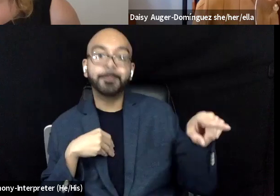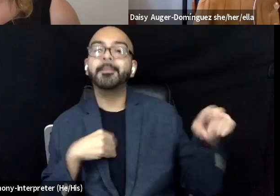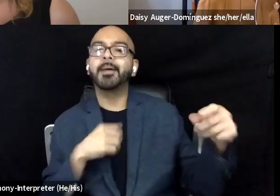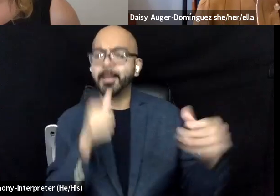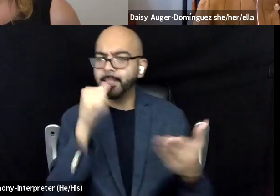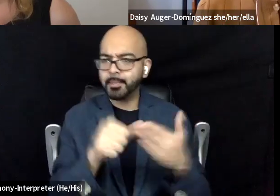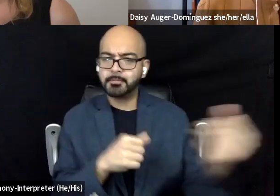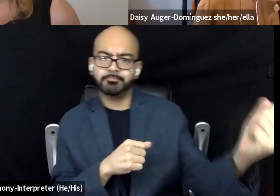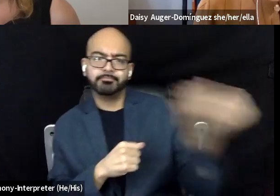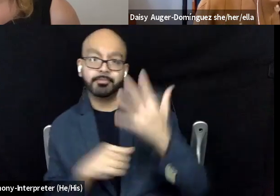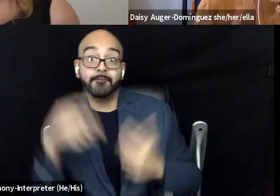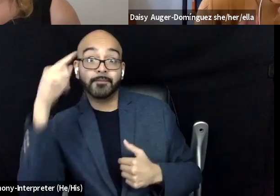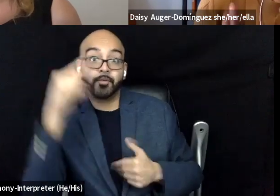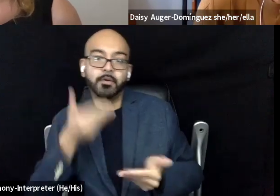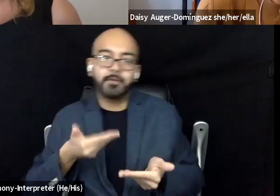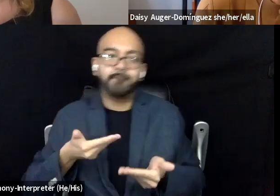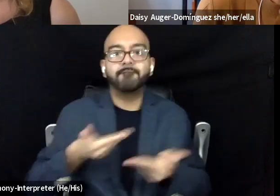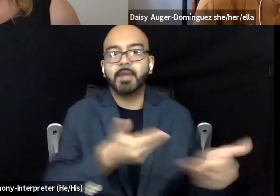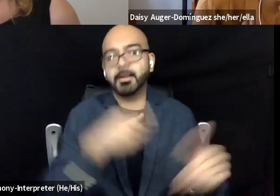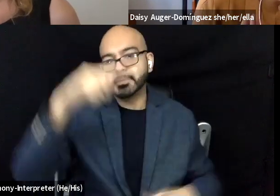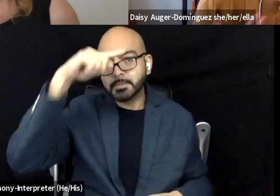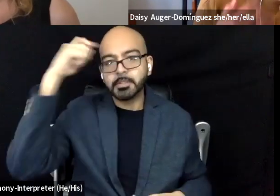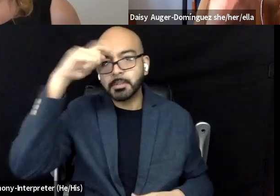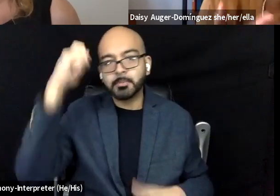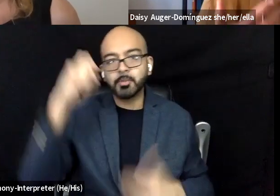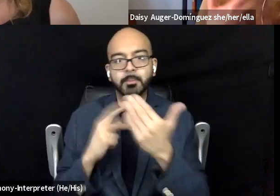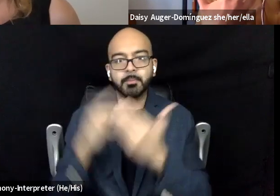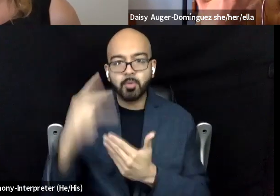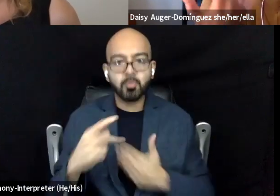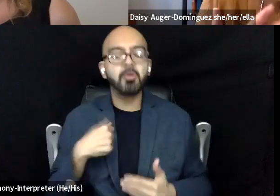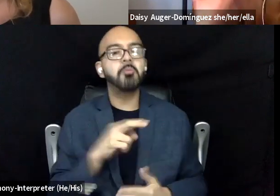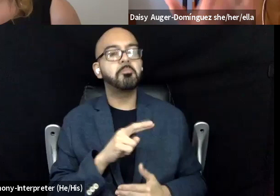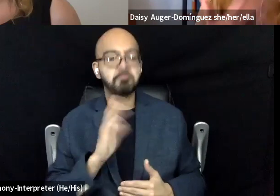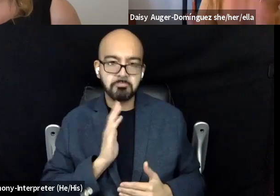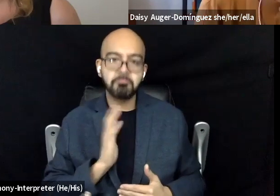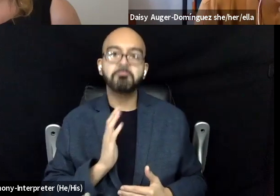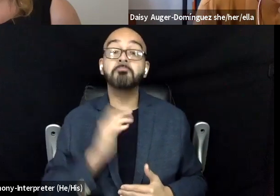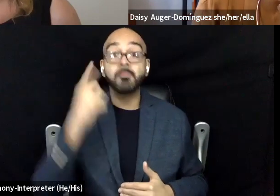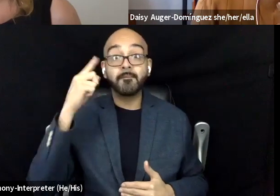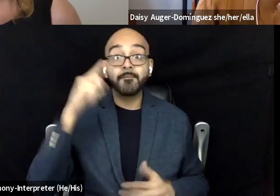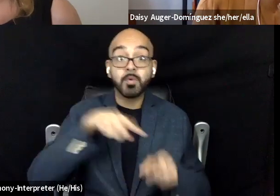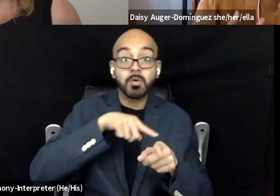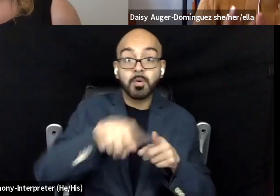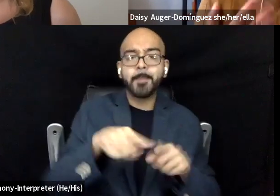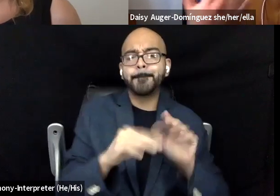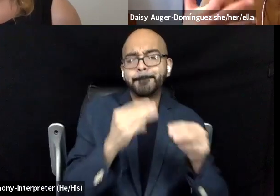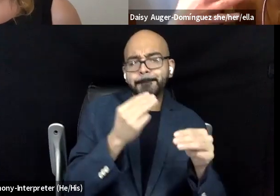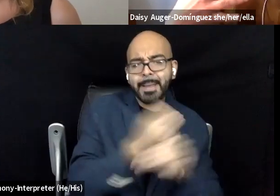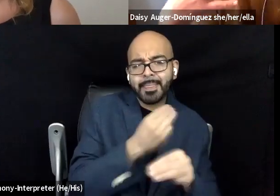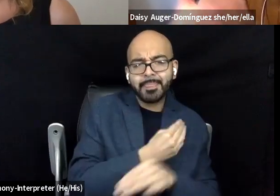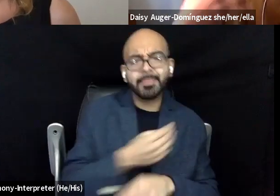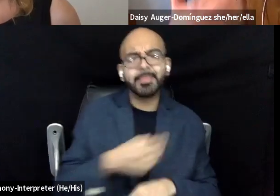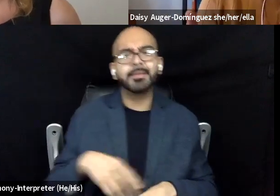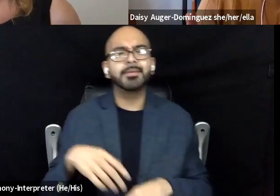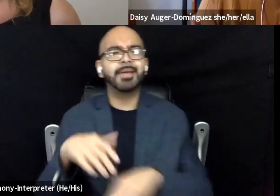program. And the summer program was a math and English remedial program. And I